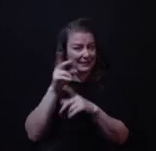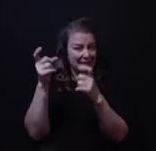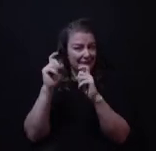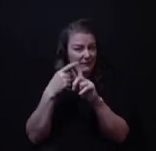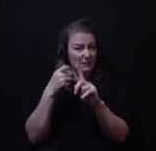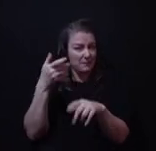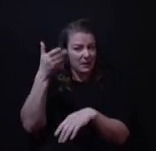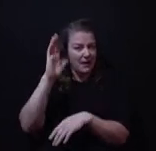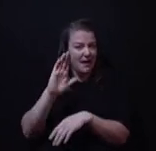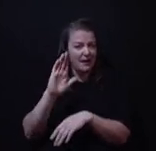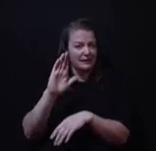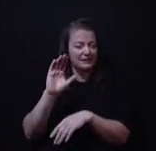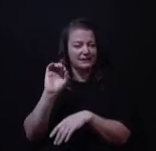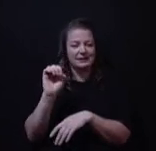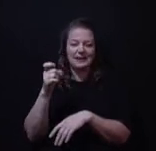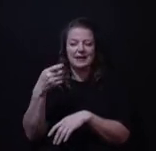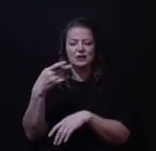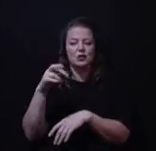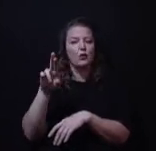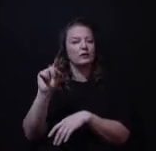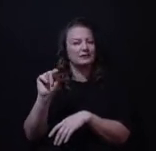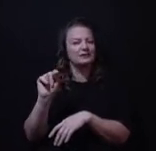God? If you have that capacity,